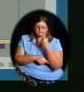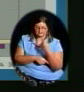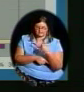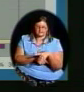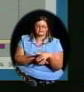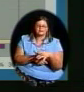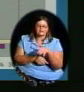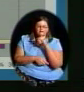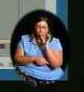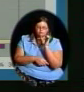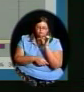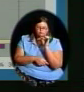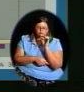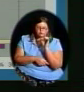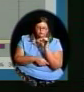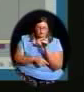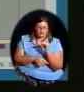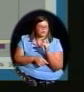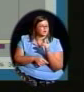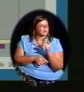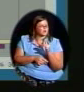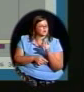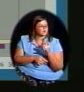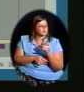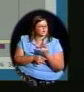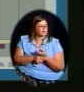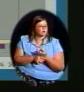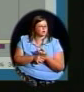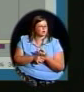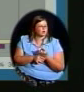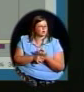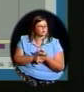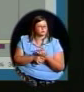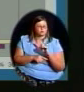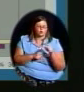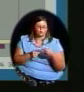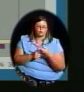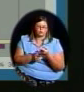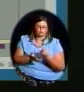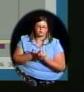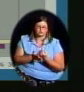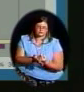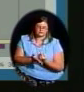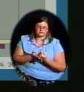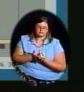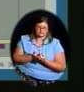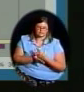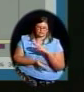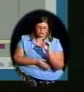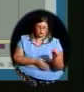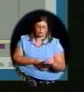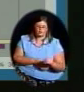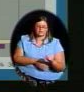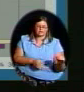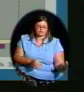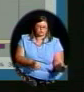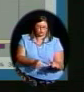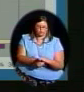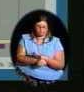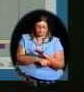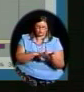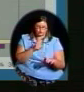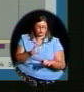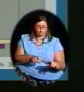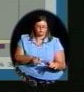alcohol. Now, right there, when we're talking about Olathe, that is the entire survey. It's not just 6th grade, it's